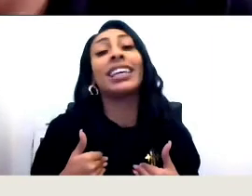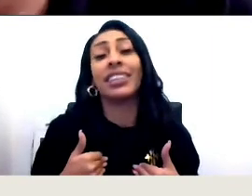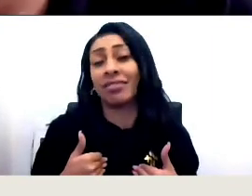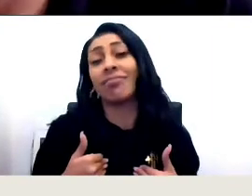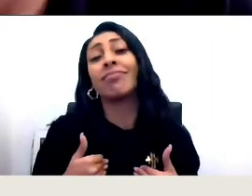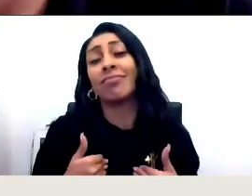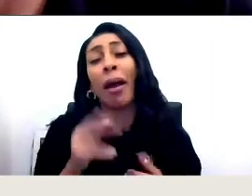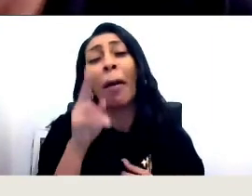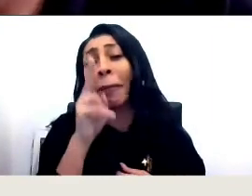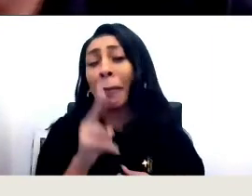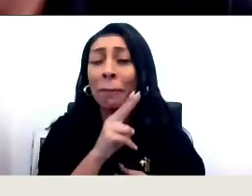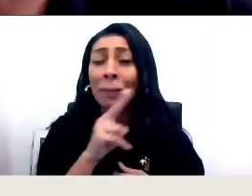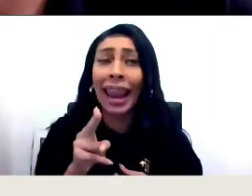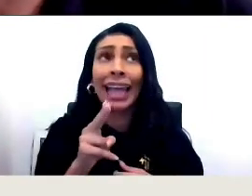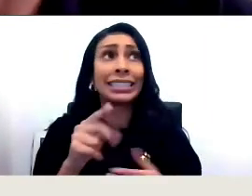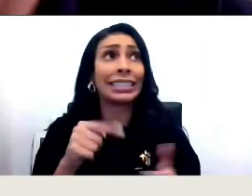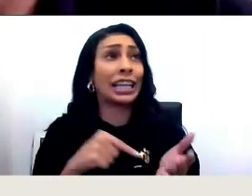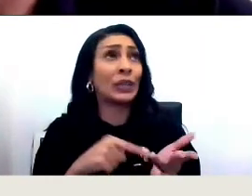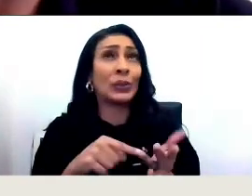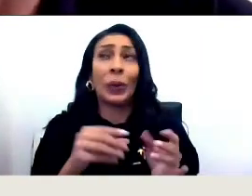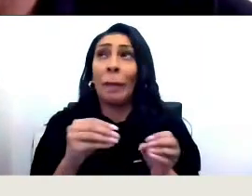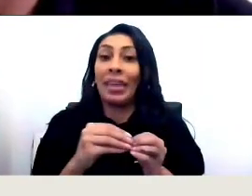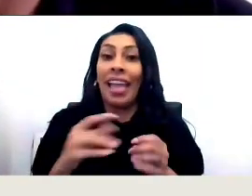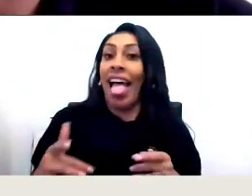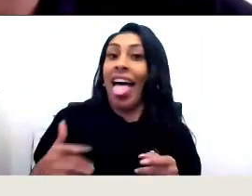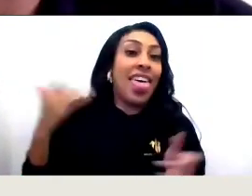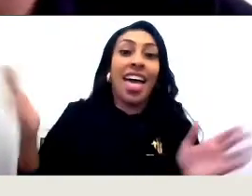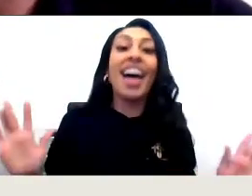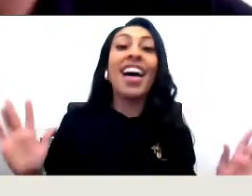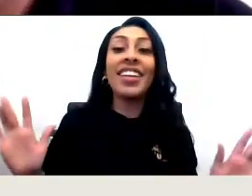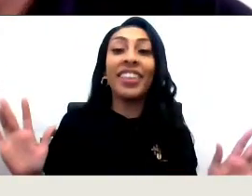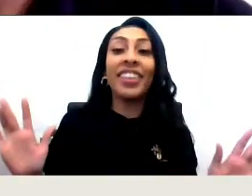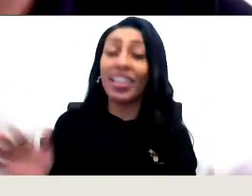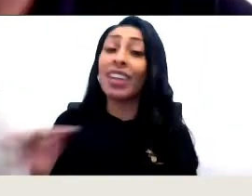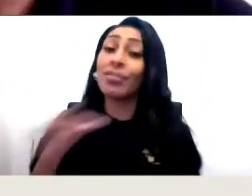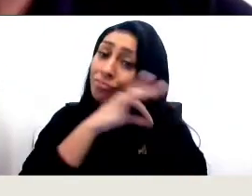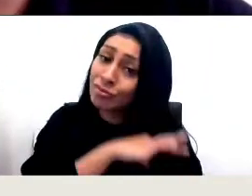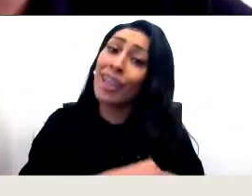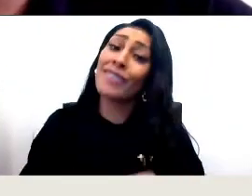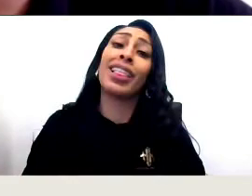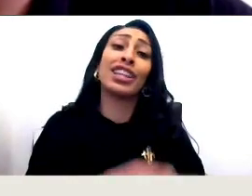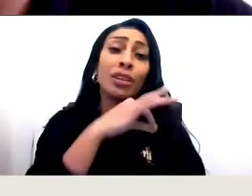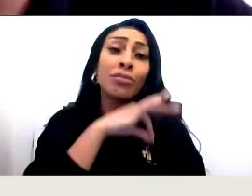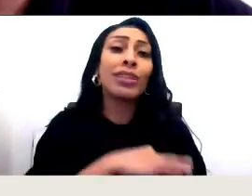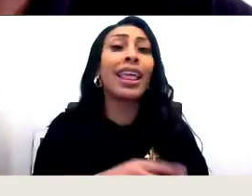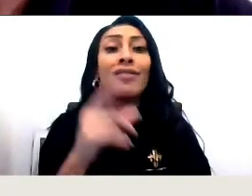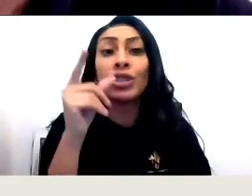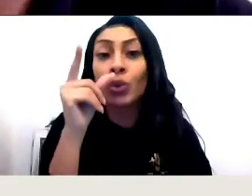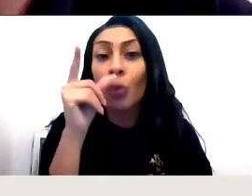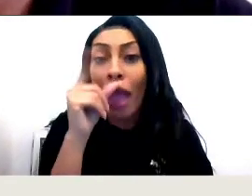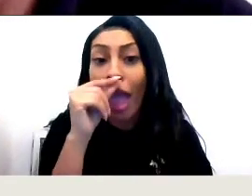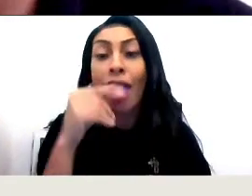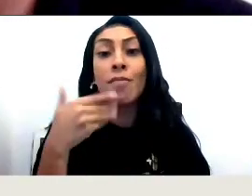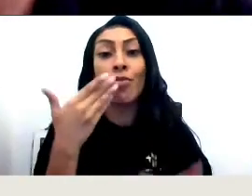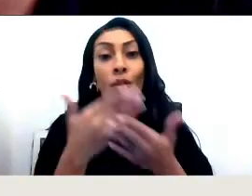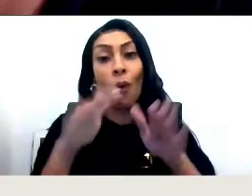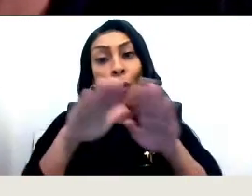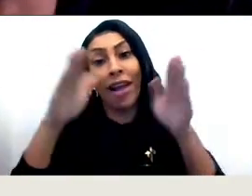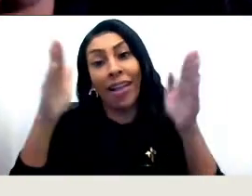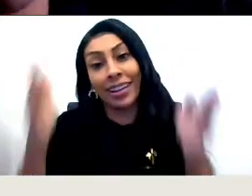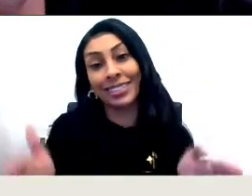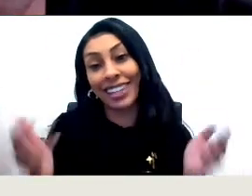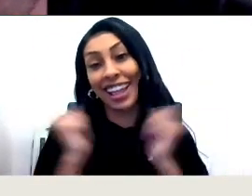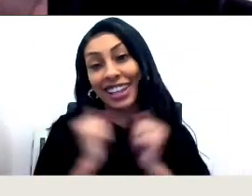what a blessing to be alive in this time and to have these kind of privileges to be able to be on stage. So yeah,